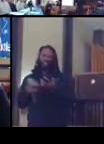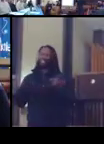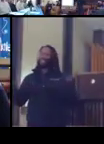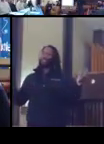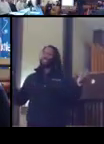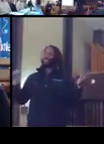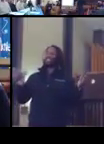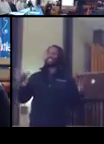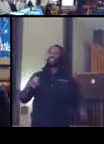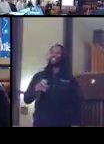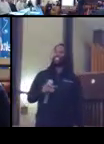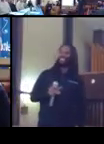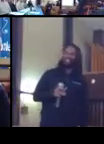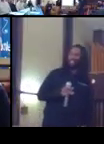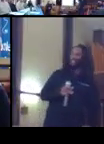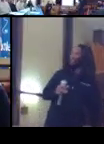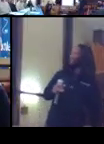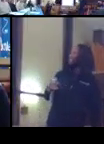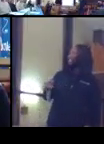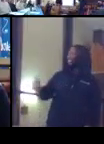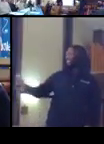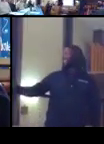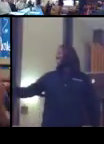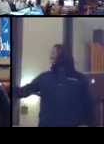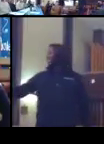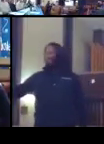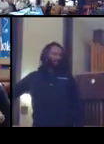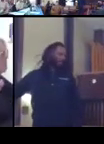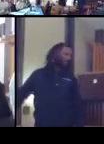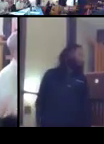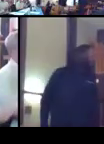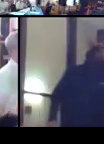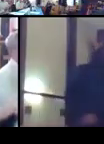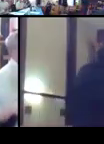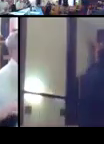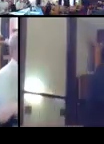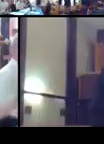So yeah, I'm gonna end it right there. Thank you. Thank you.